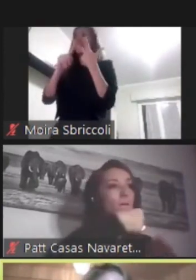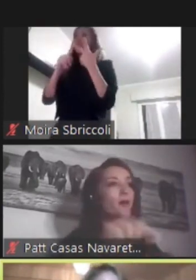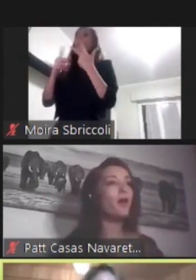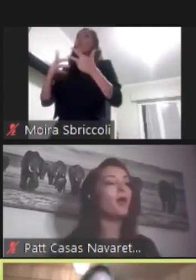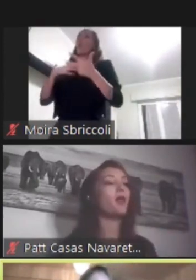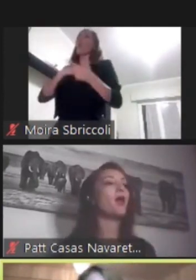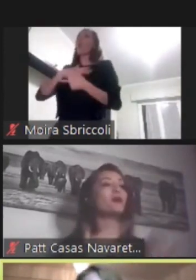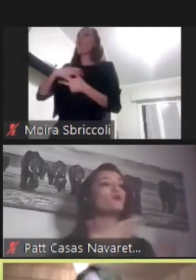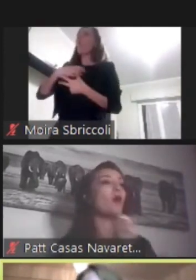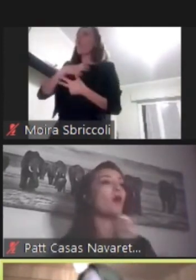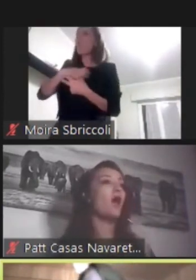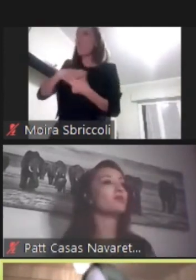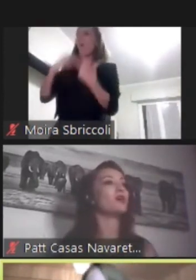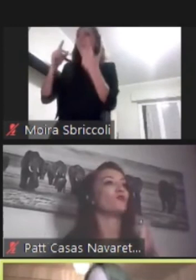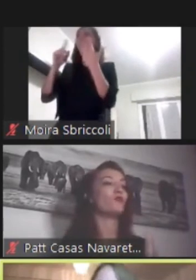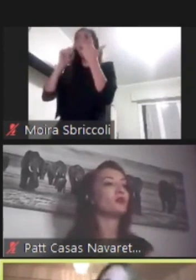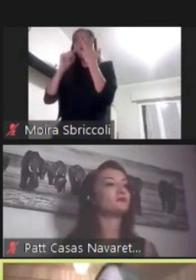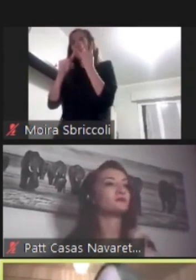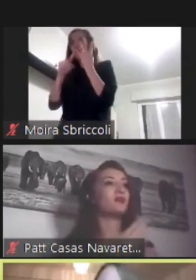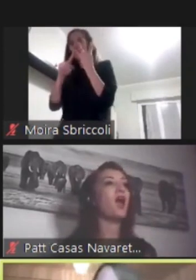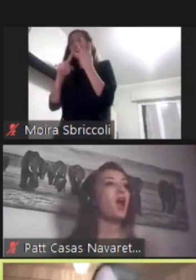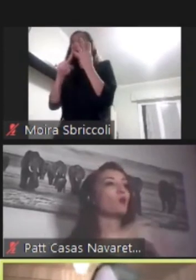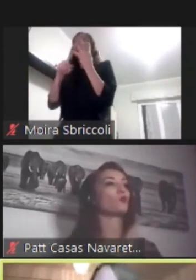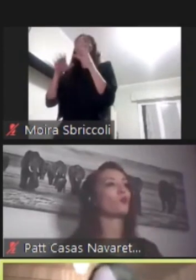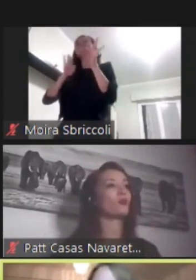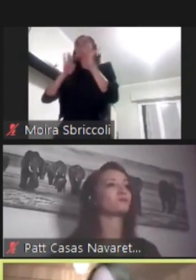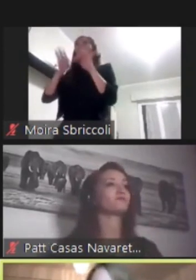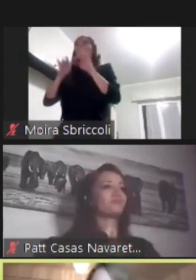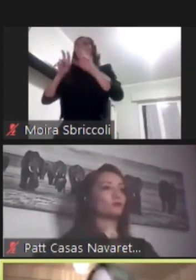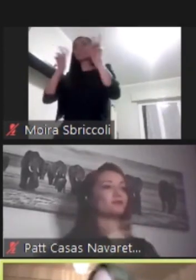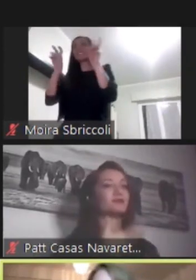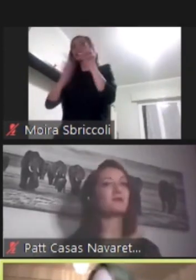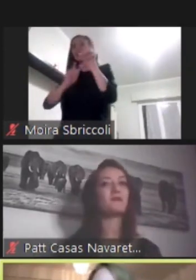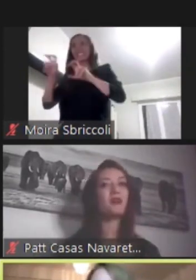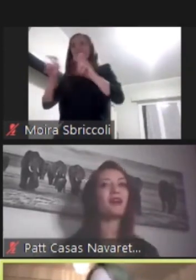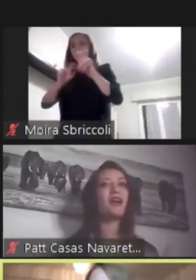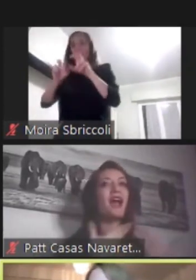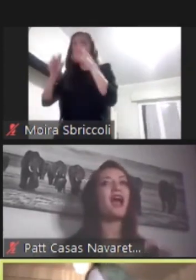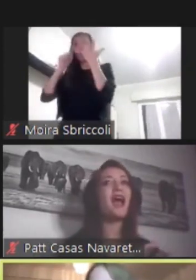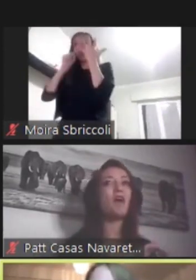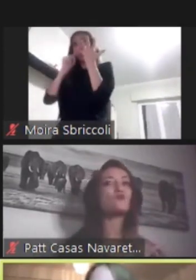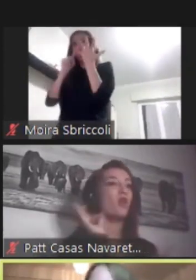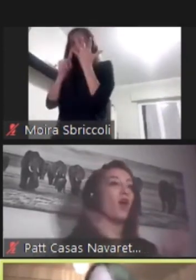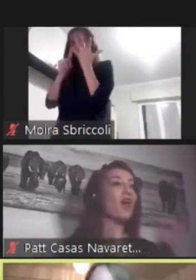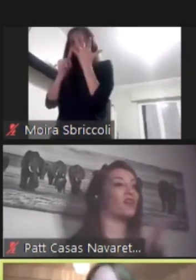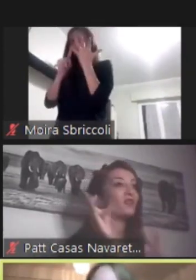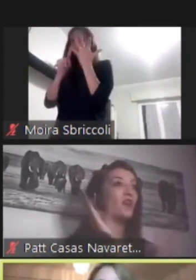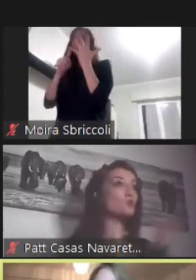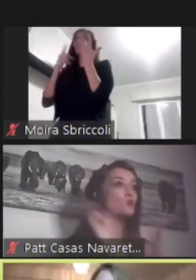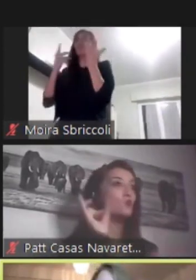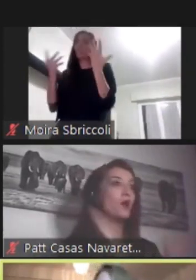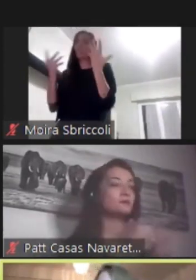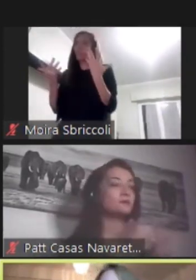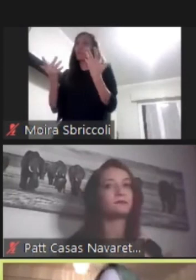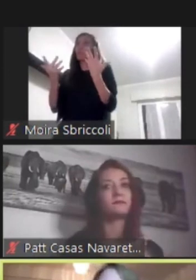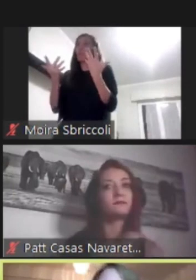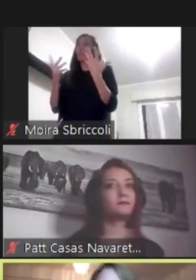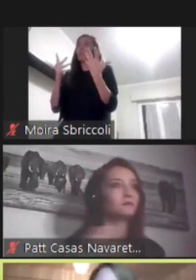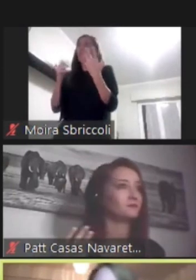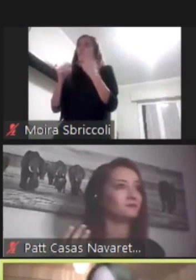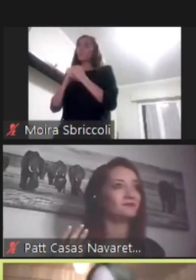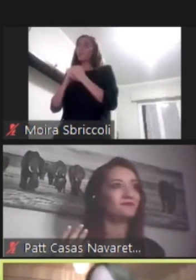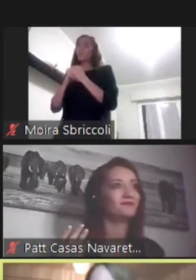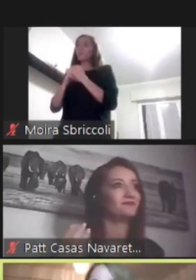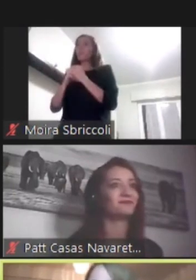as well. And so one of those all-rounders that also mix beautifully with all the other